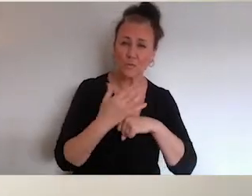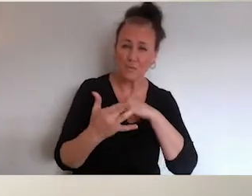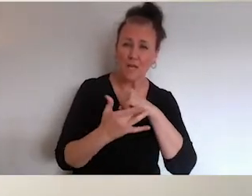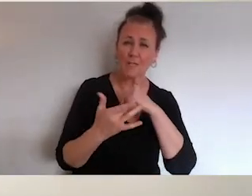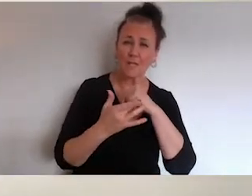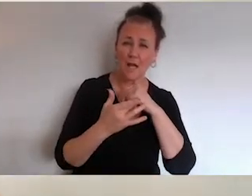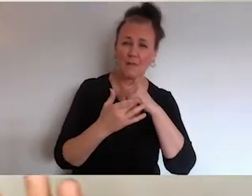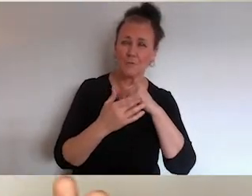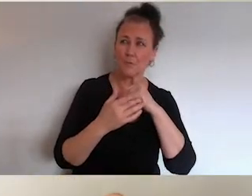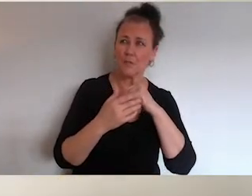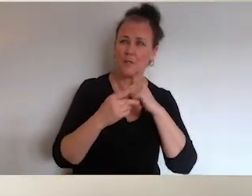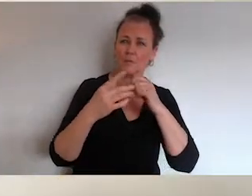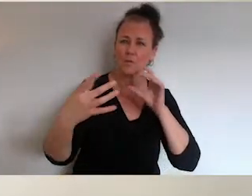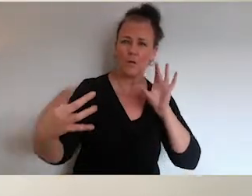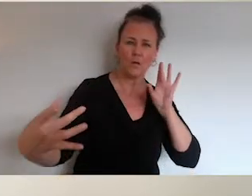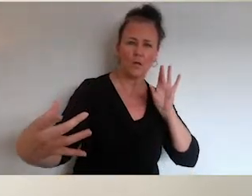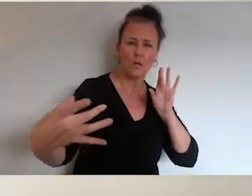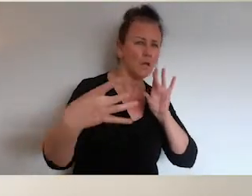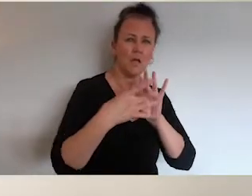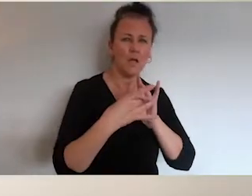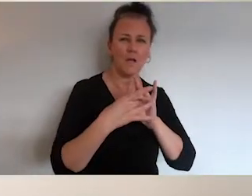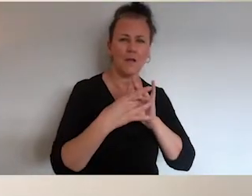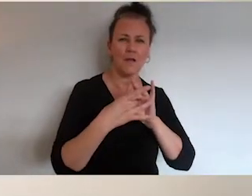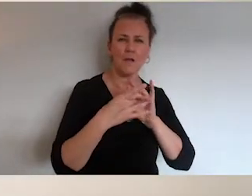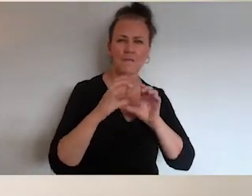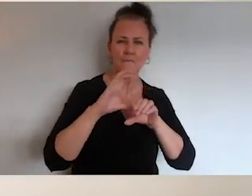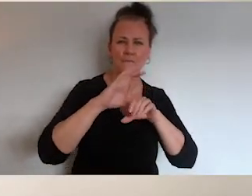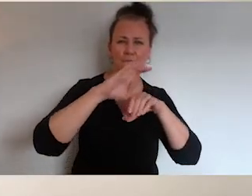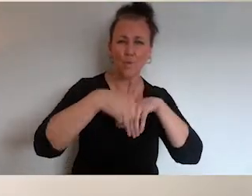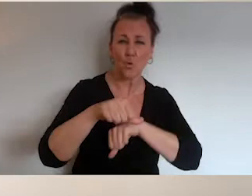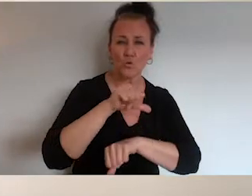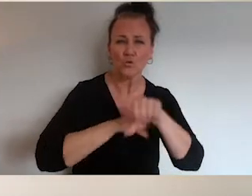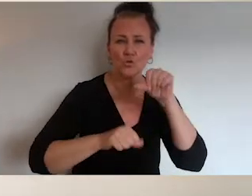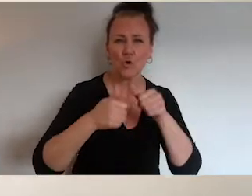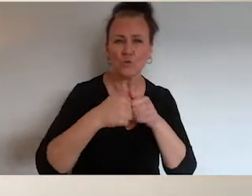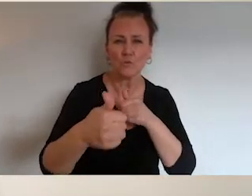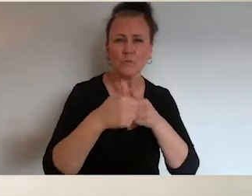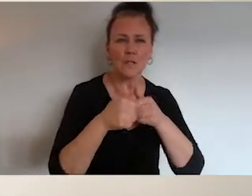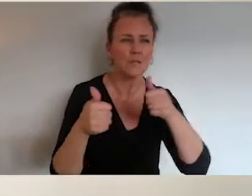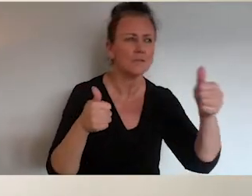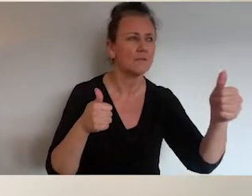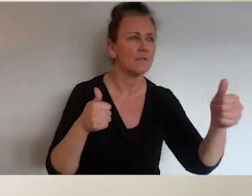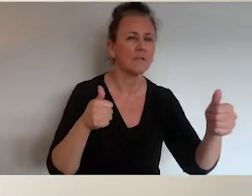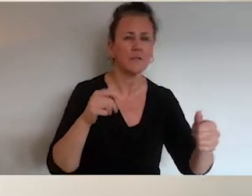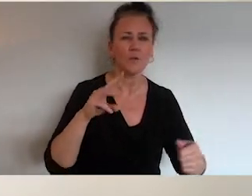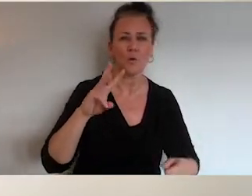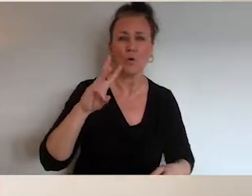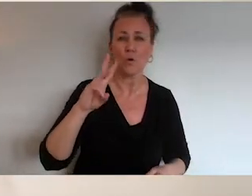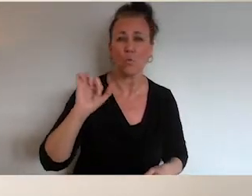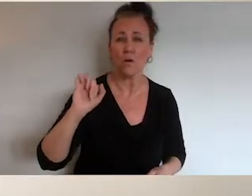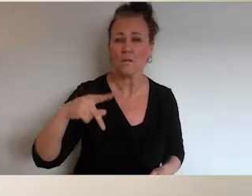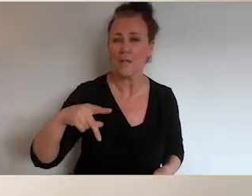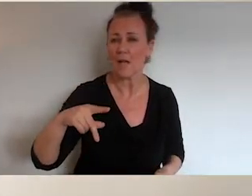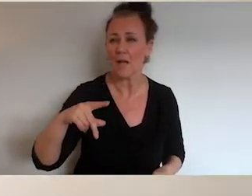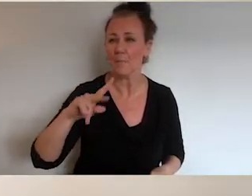the distance created by social distance. From WhatsApp, Flipgrid to